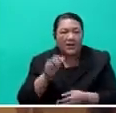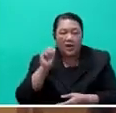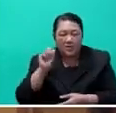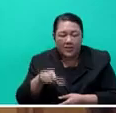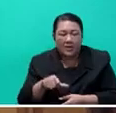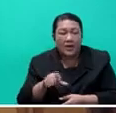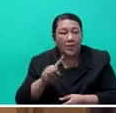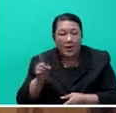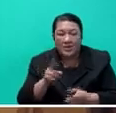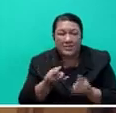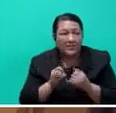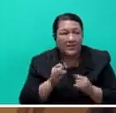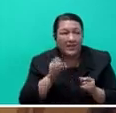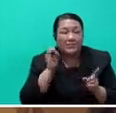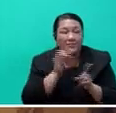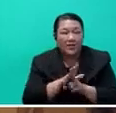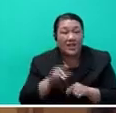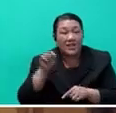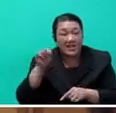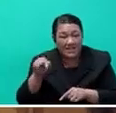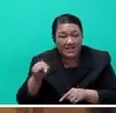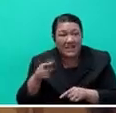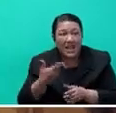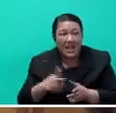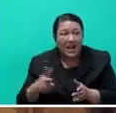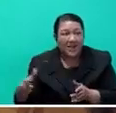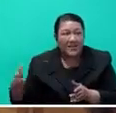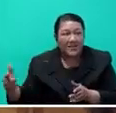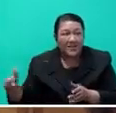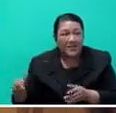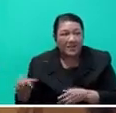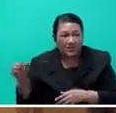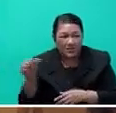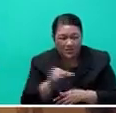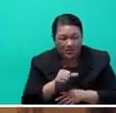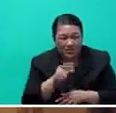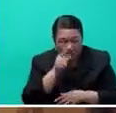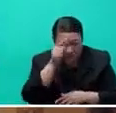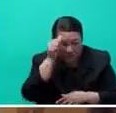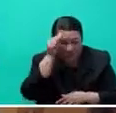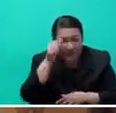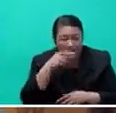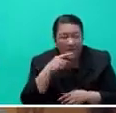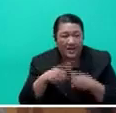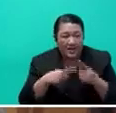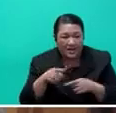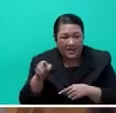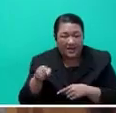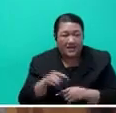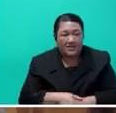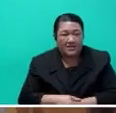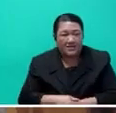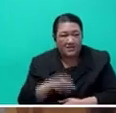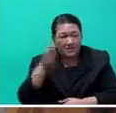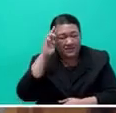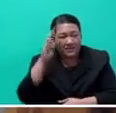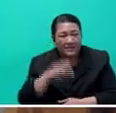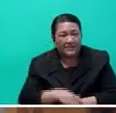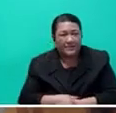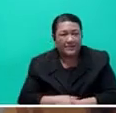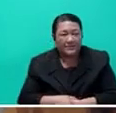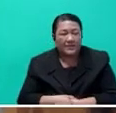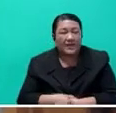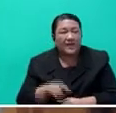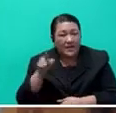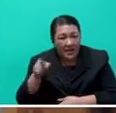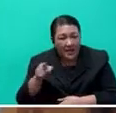sir, this is Levuka. You should know, sir. This is Levuka. And this is to ensure